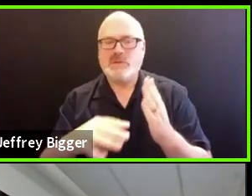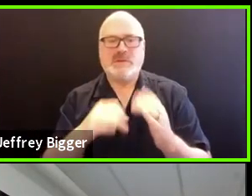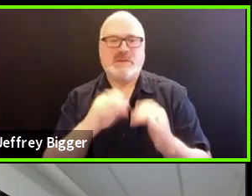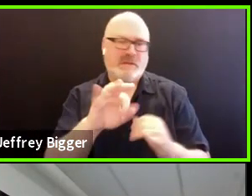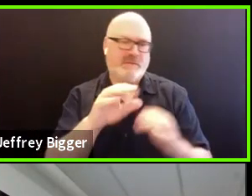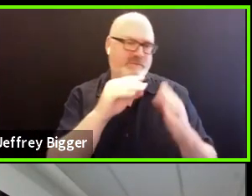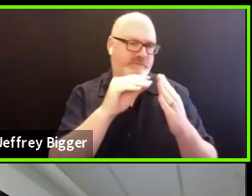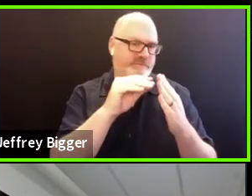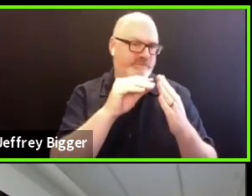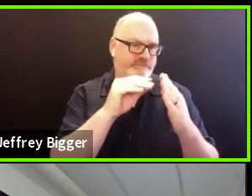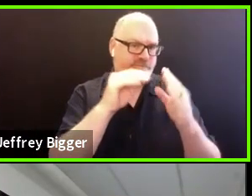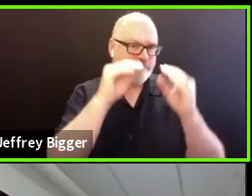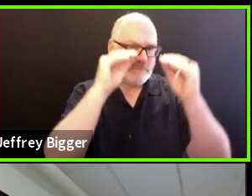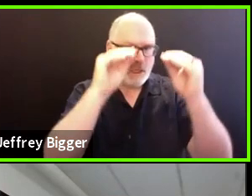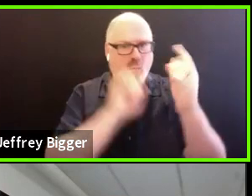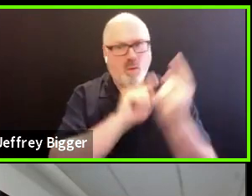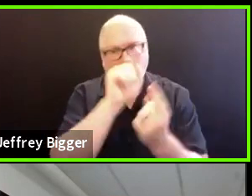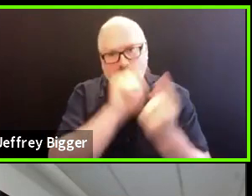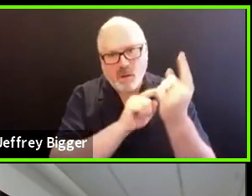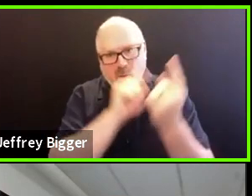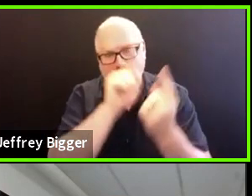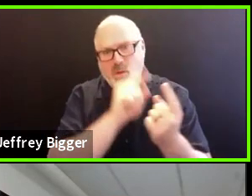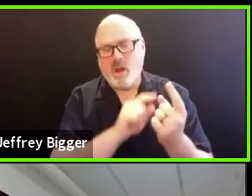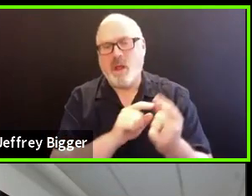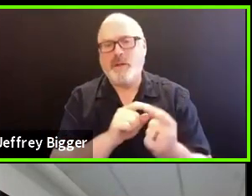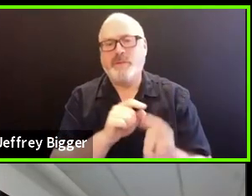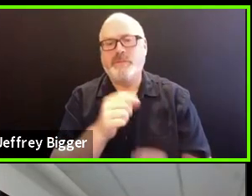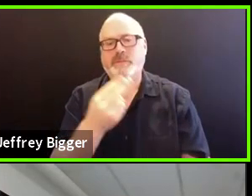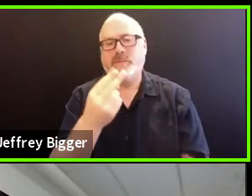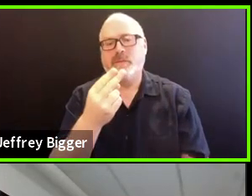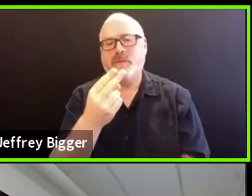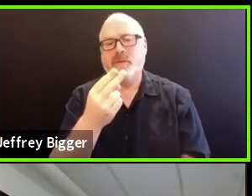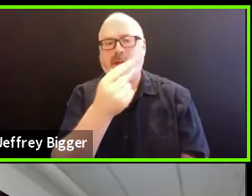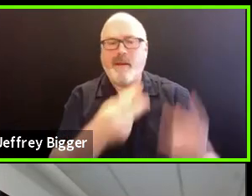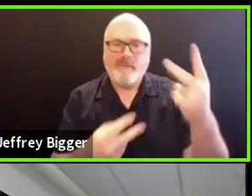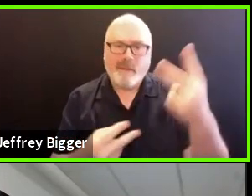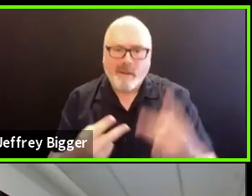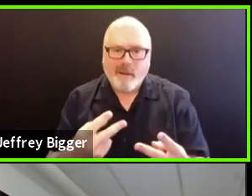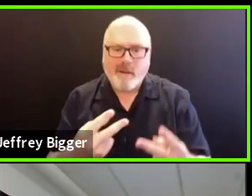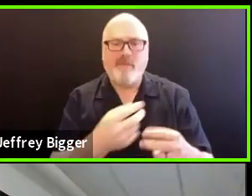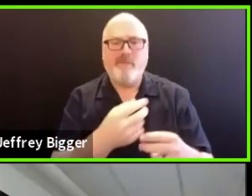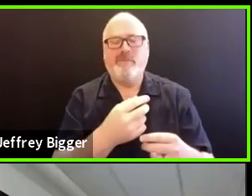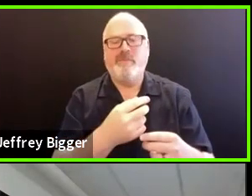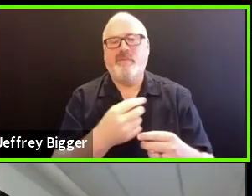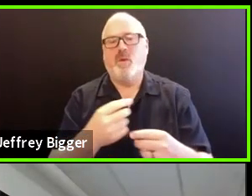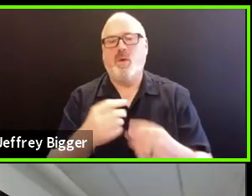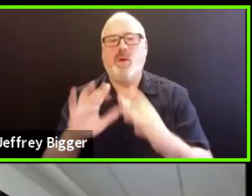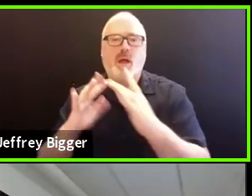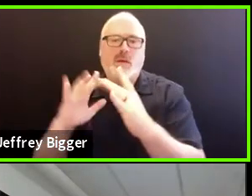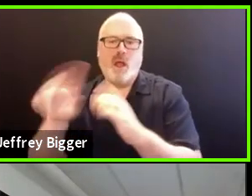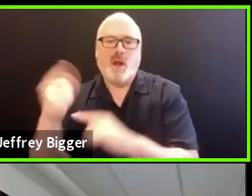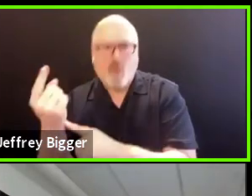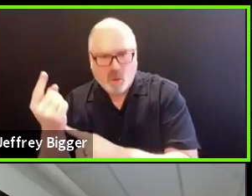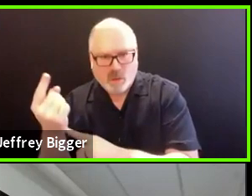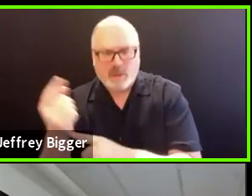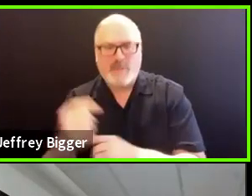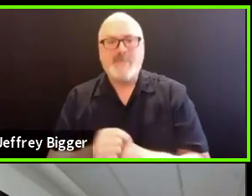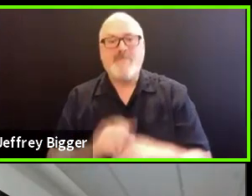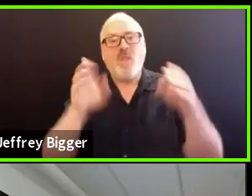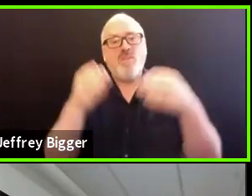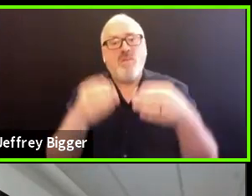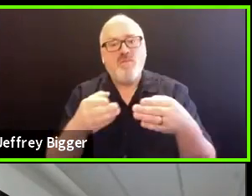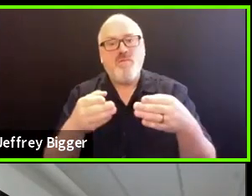taught face-to-face, in a hybrid mode, or in a virtual setting. And the focus really is